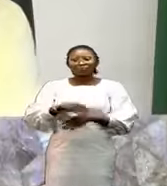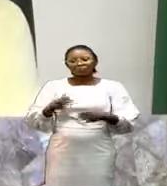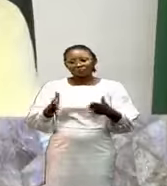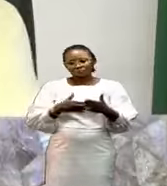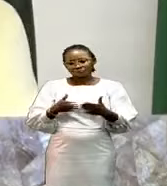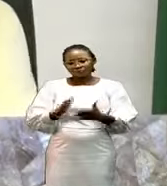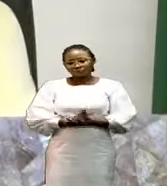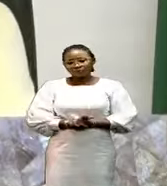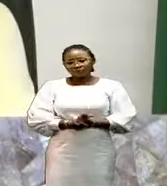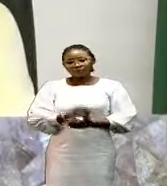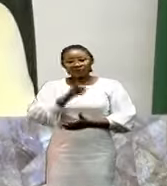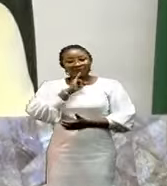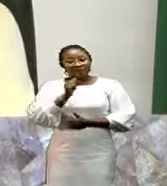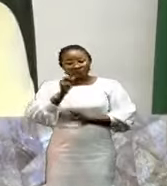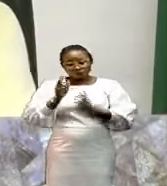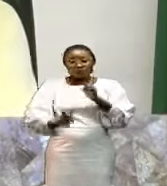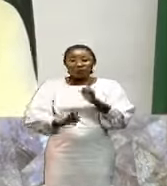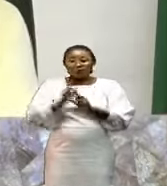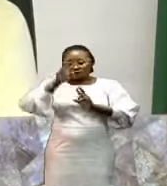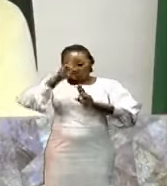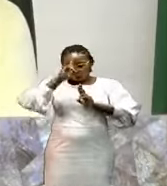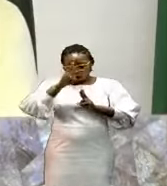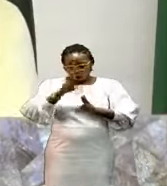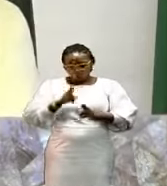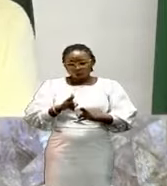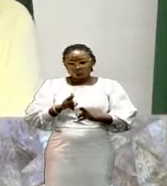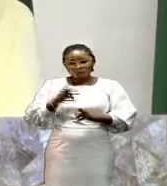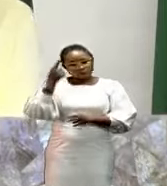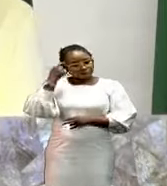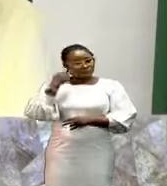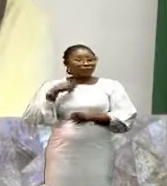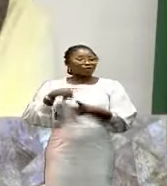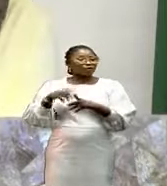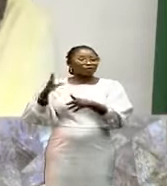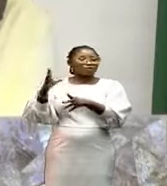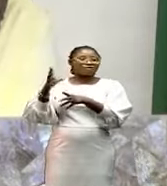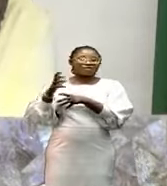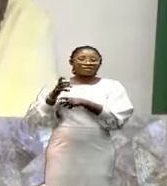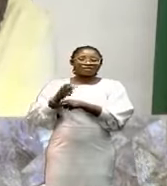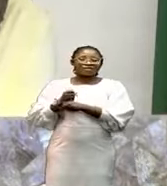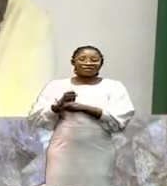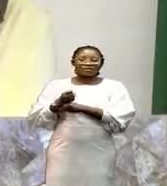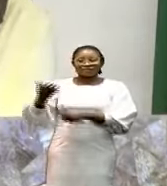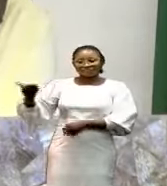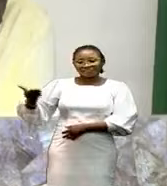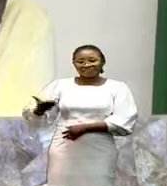It is a great honor for me to receive you,